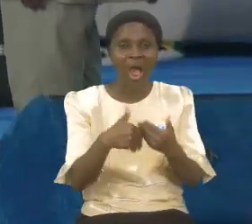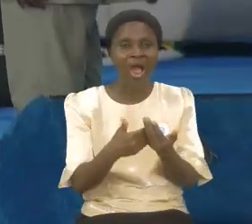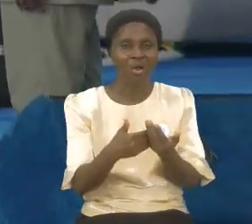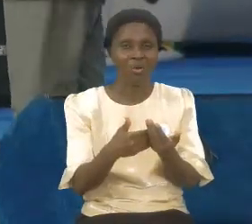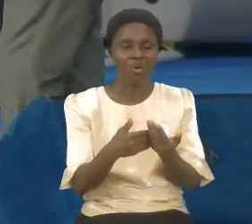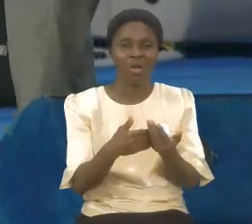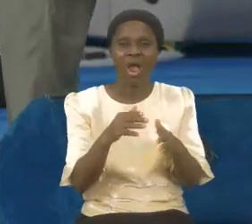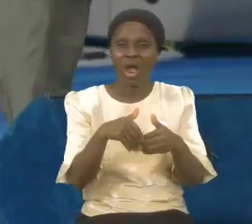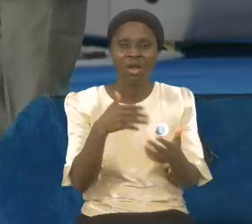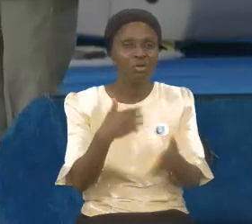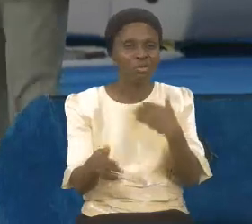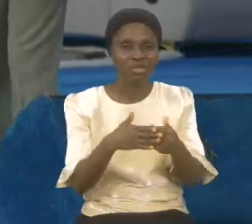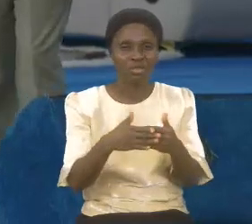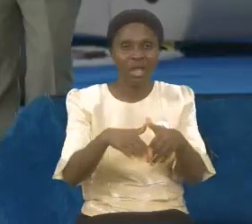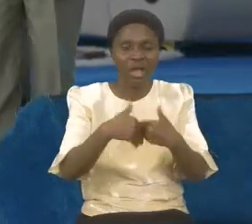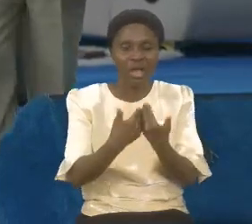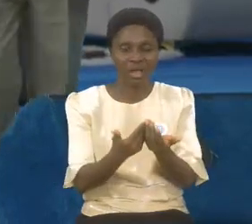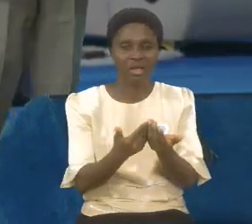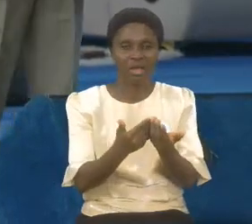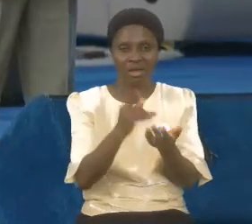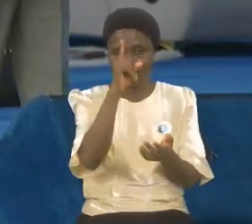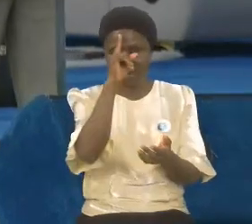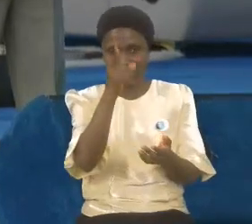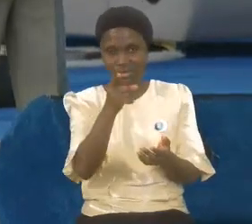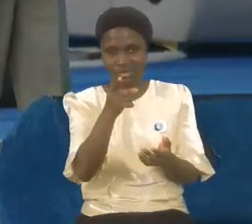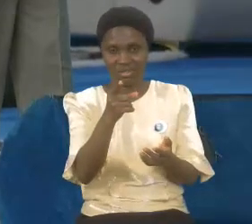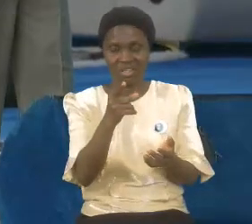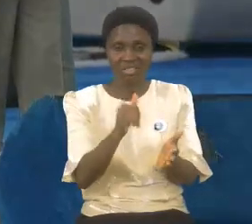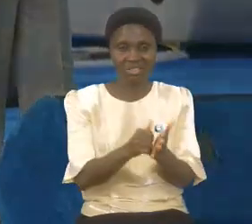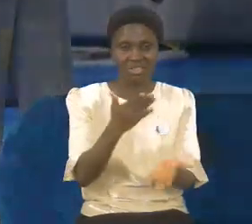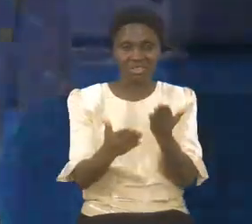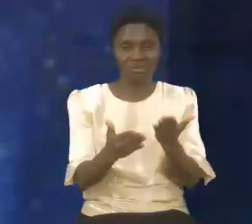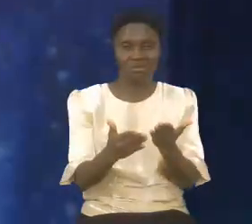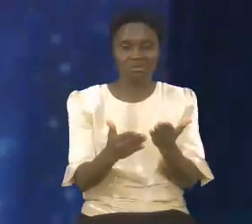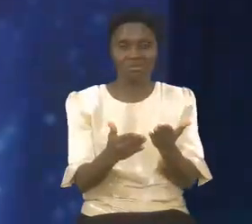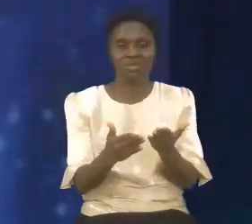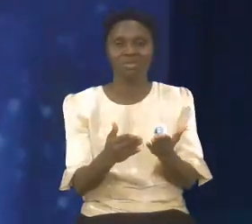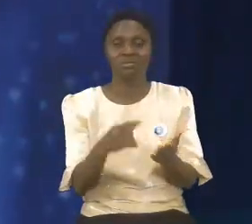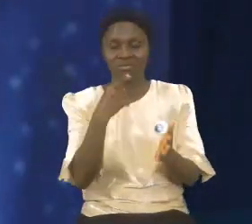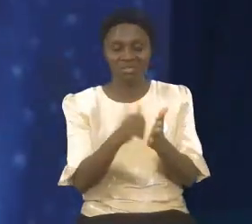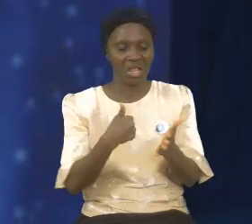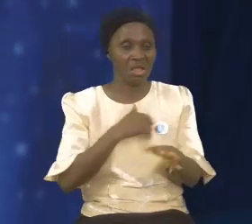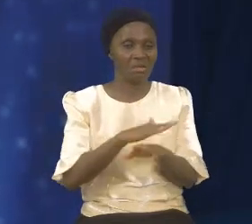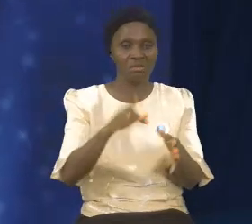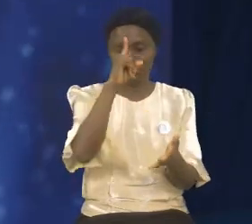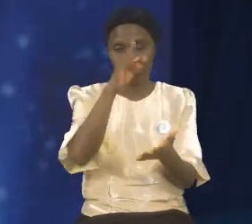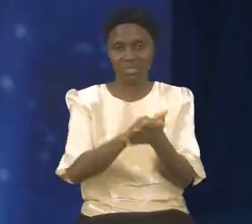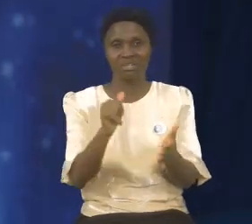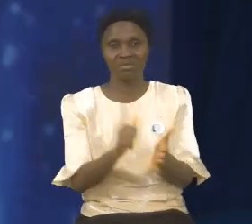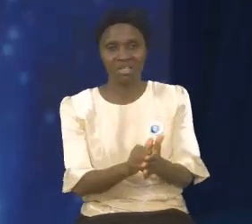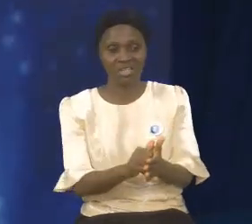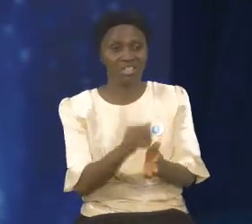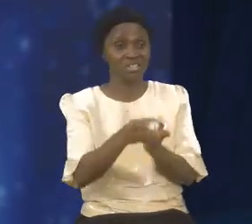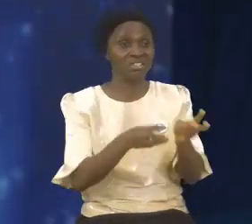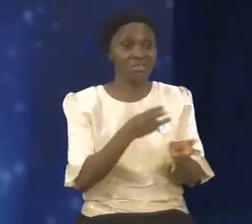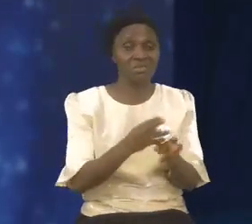an unbeliever, I don't believe that, I don't accept that, the world started and the world is going on and nothing